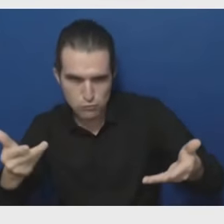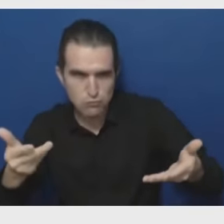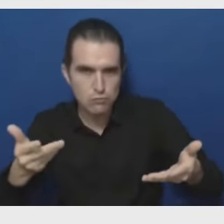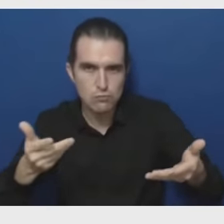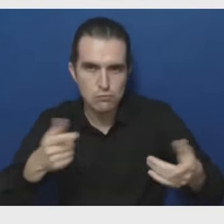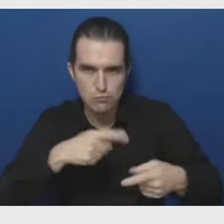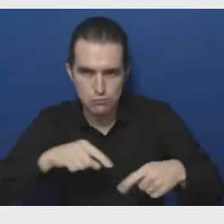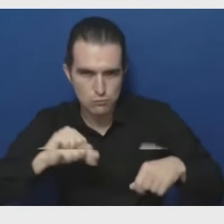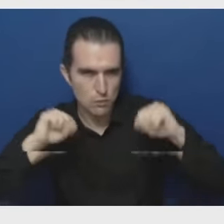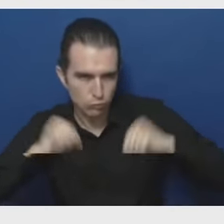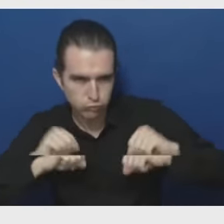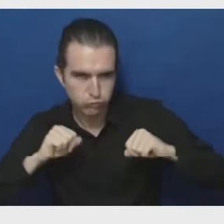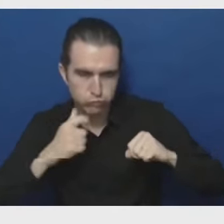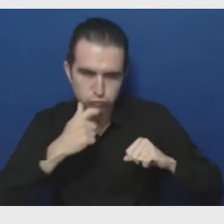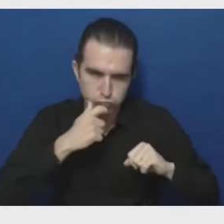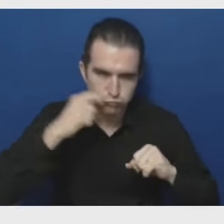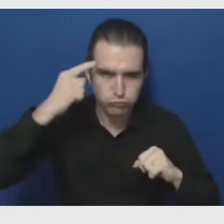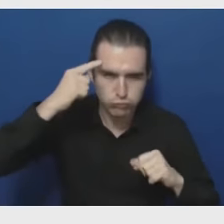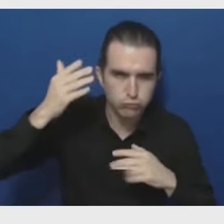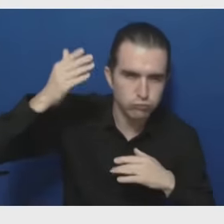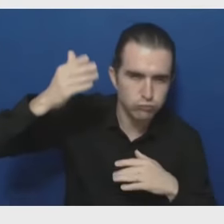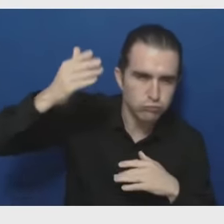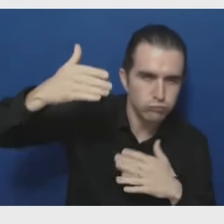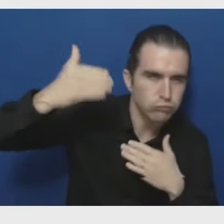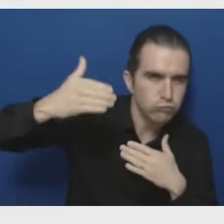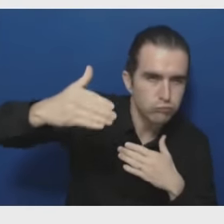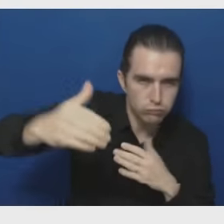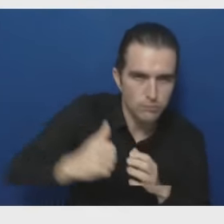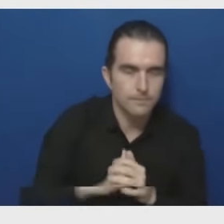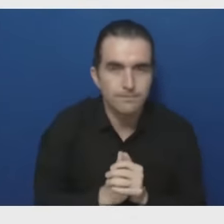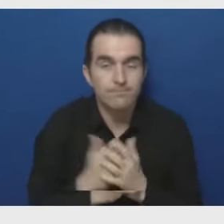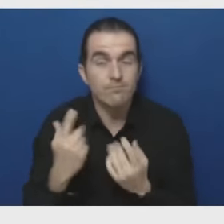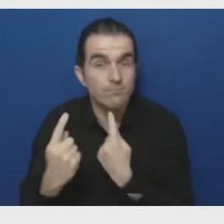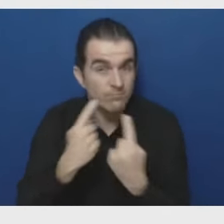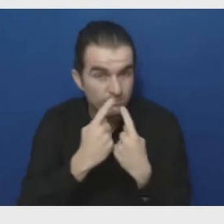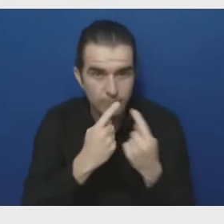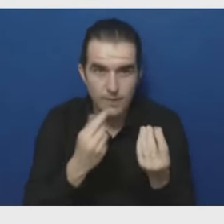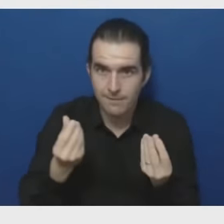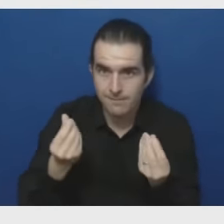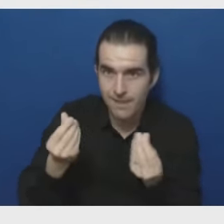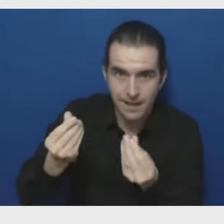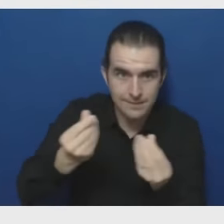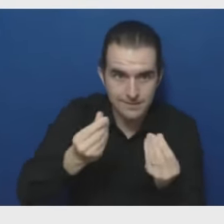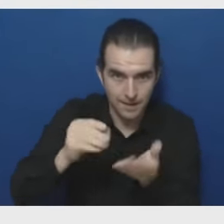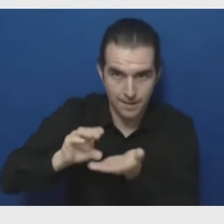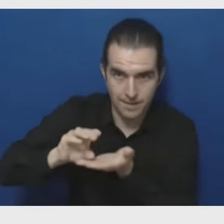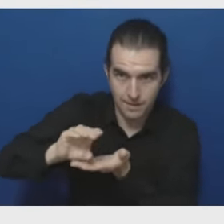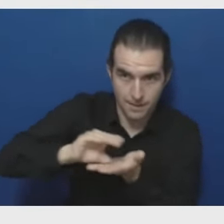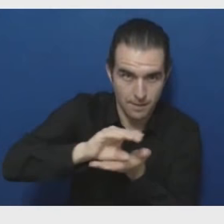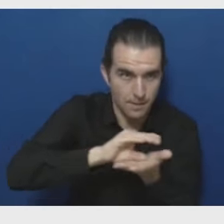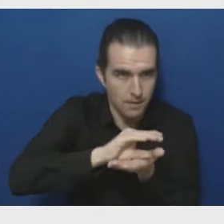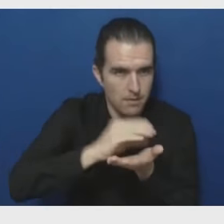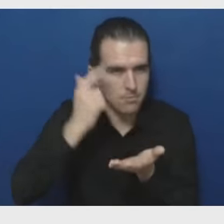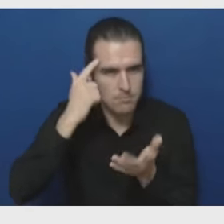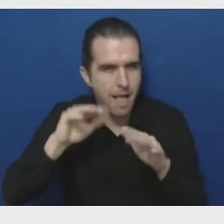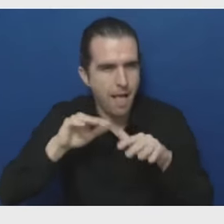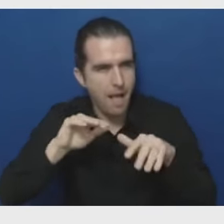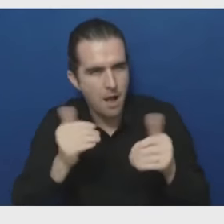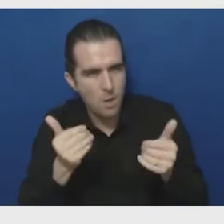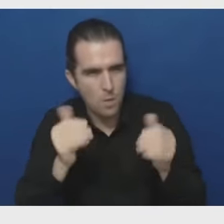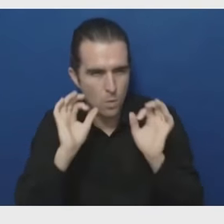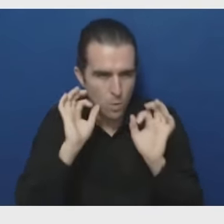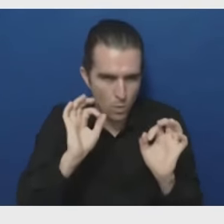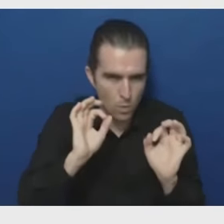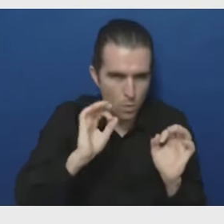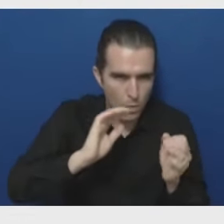have to then appreciate again as a global community that all these facets are within and at the heart of the Convention of the Paris Agreement.